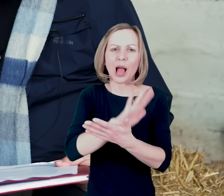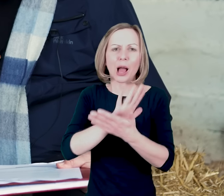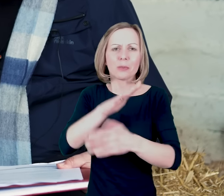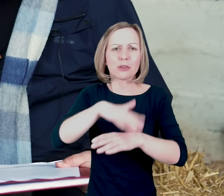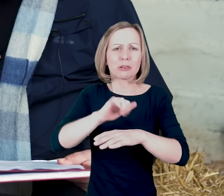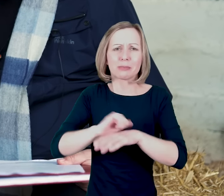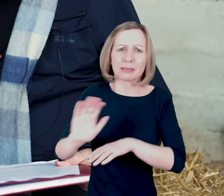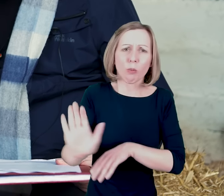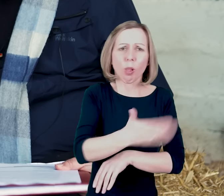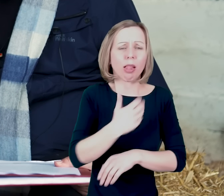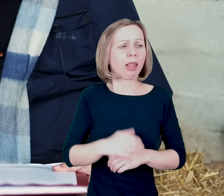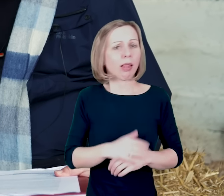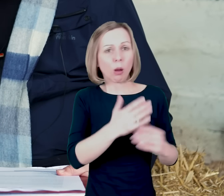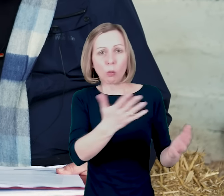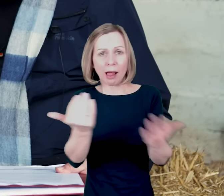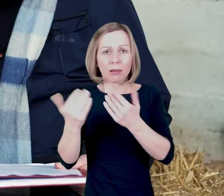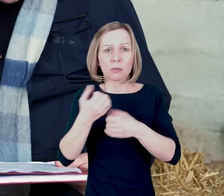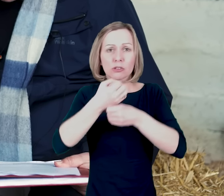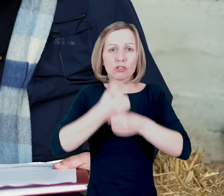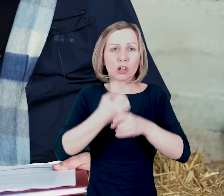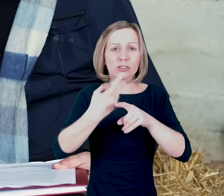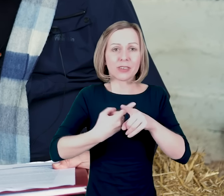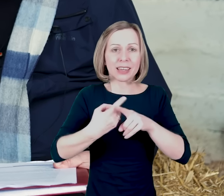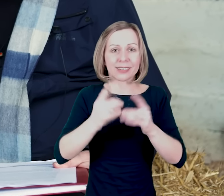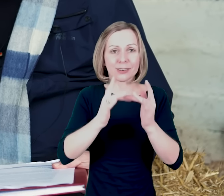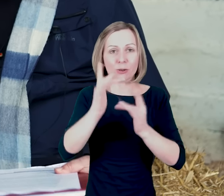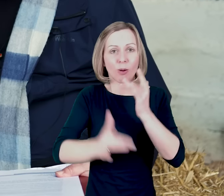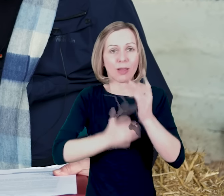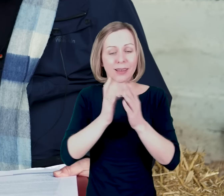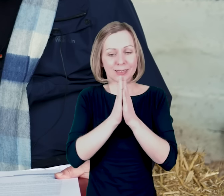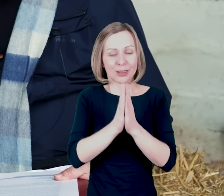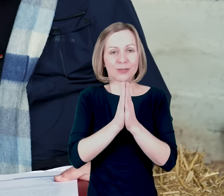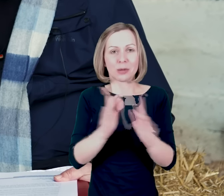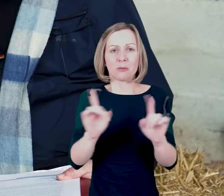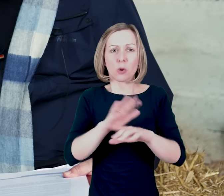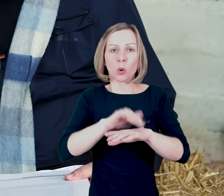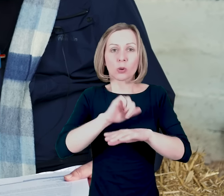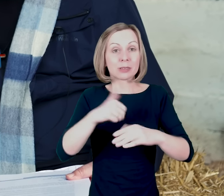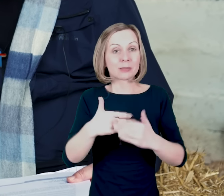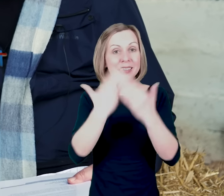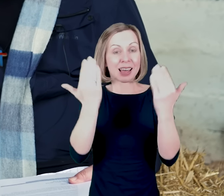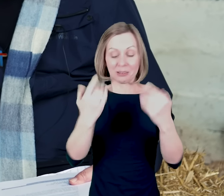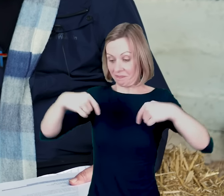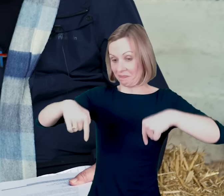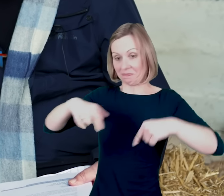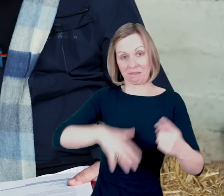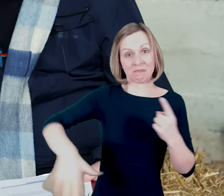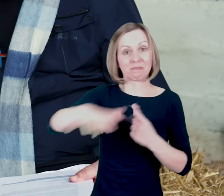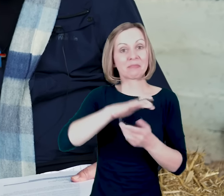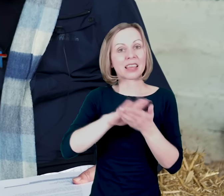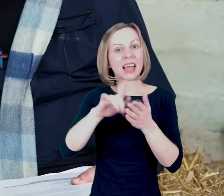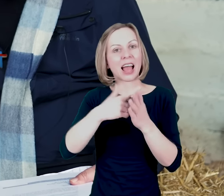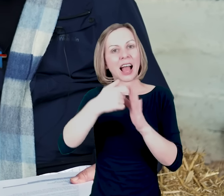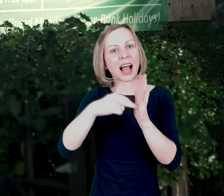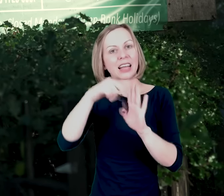Good morning, a very happy Christmas to all of you, and welcome to the Church of England's online service for Christmas Day.